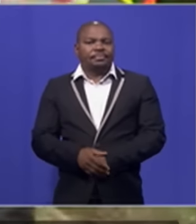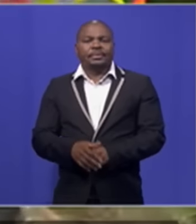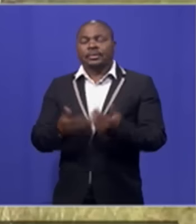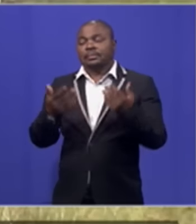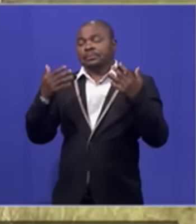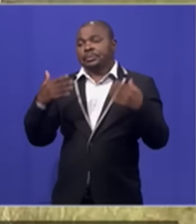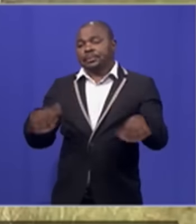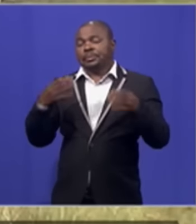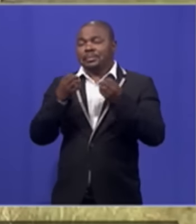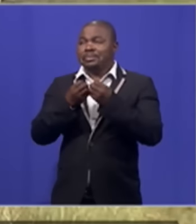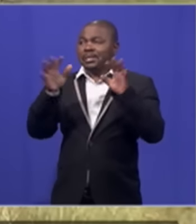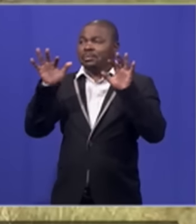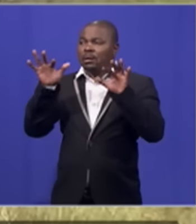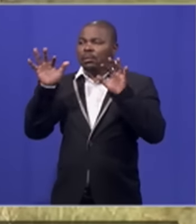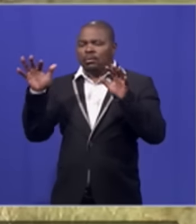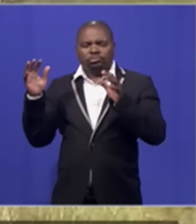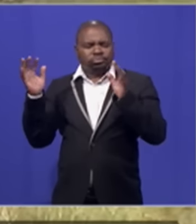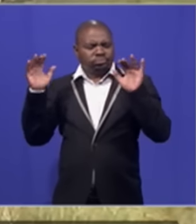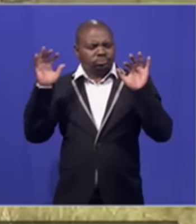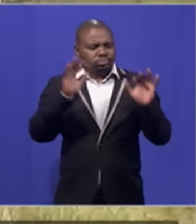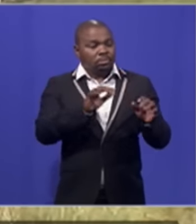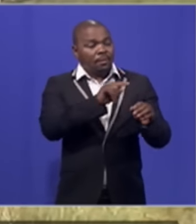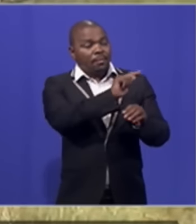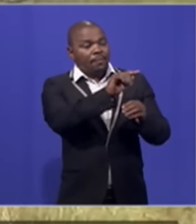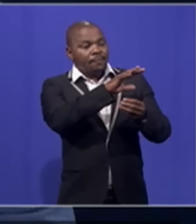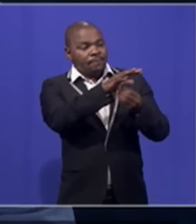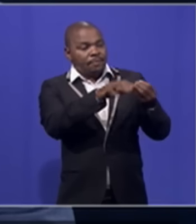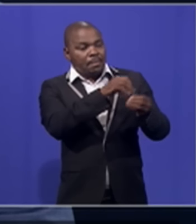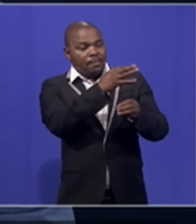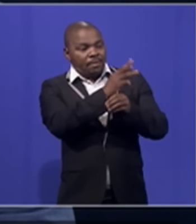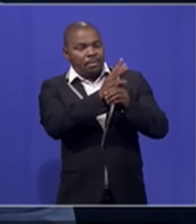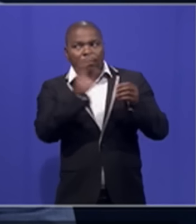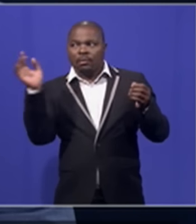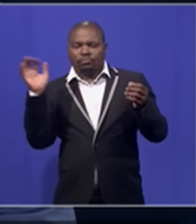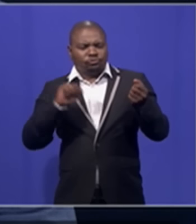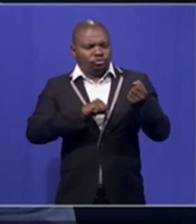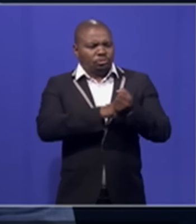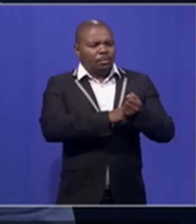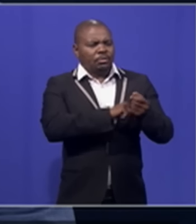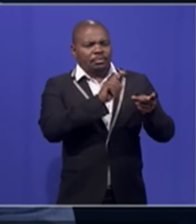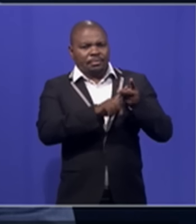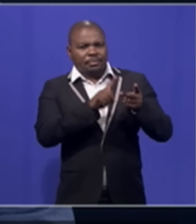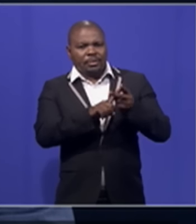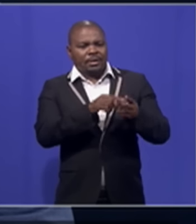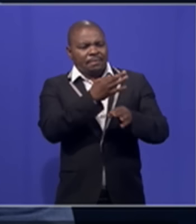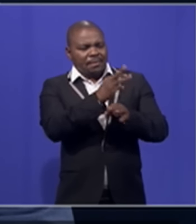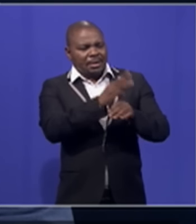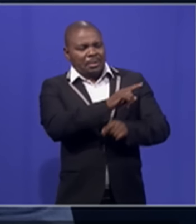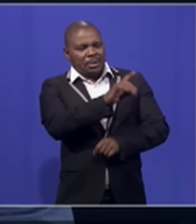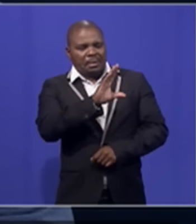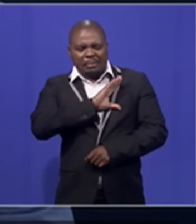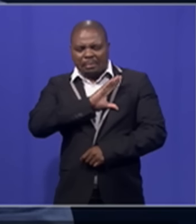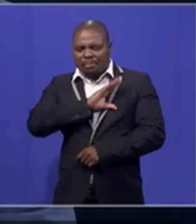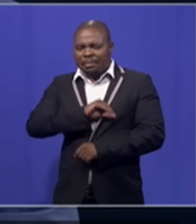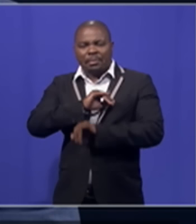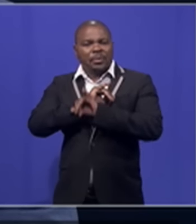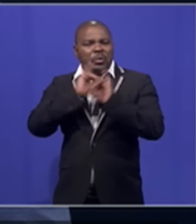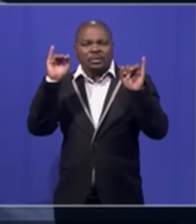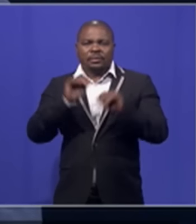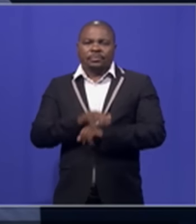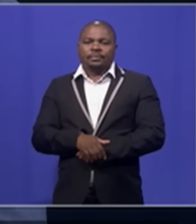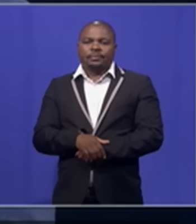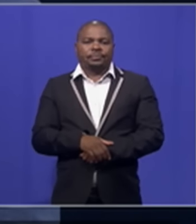kgolo bakeng la batswadi mono ba ne ba tlile sebakeng seno le batswadi le bona ba bonaetse ba thefulehile maikutlo hao.